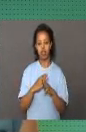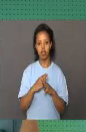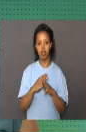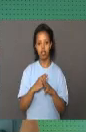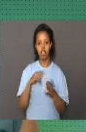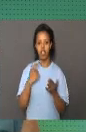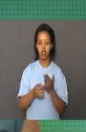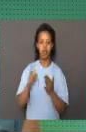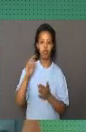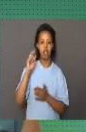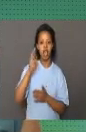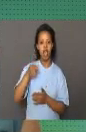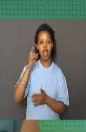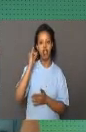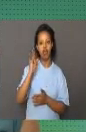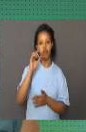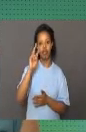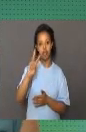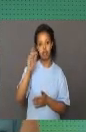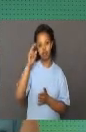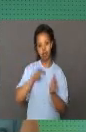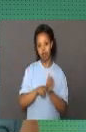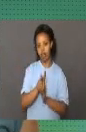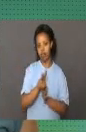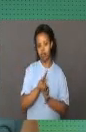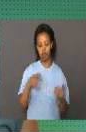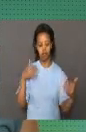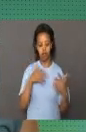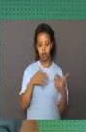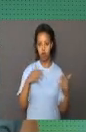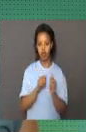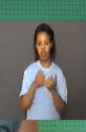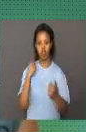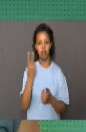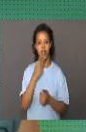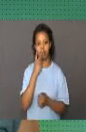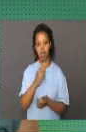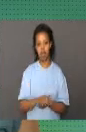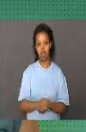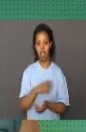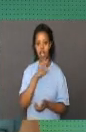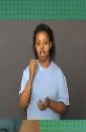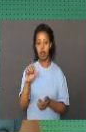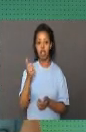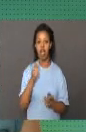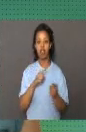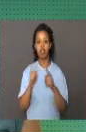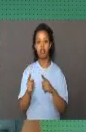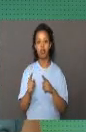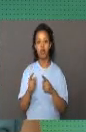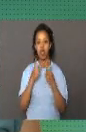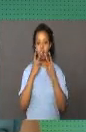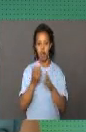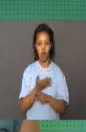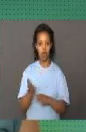combat the HIV virus. We will also look at the work of